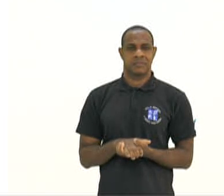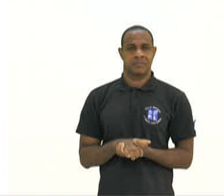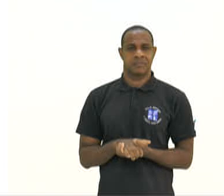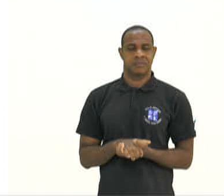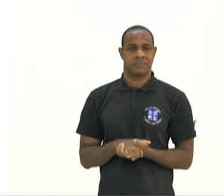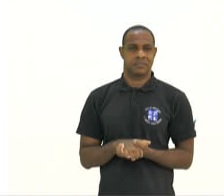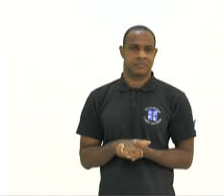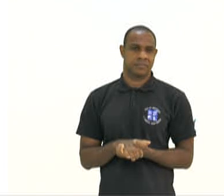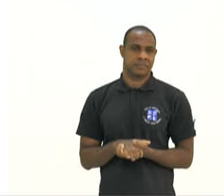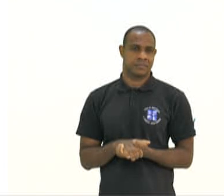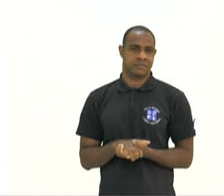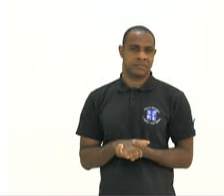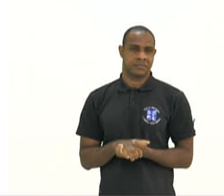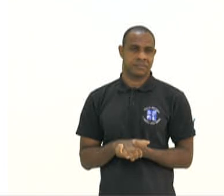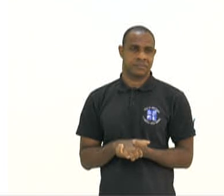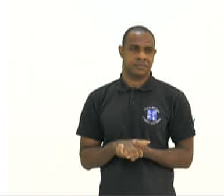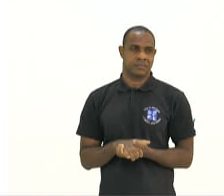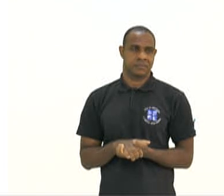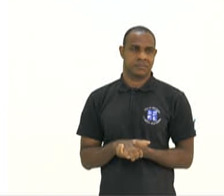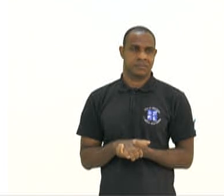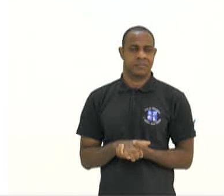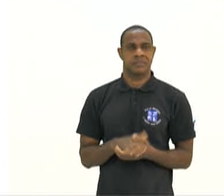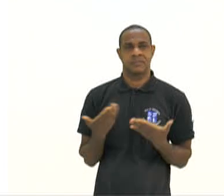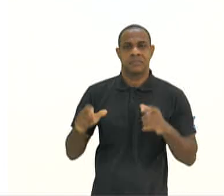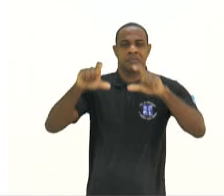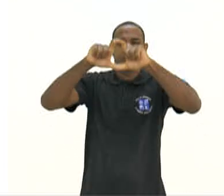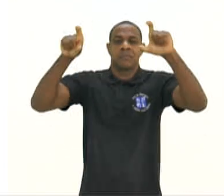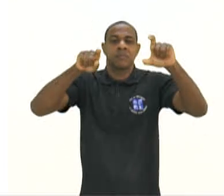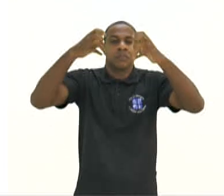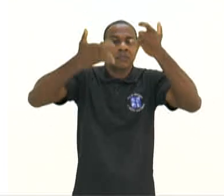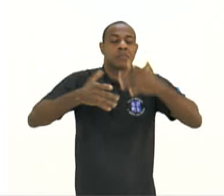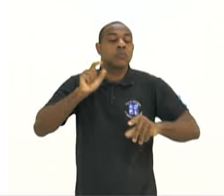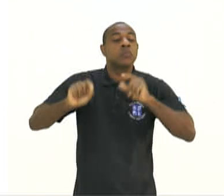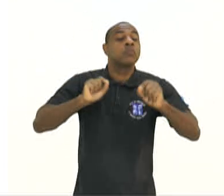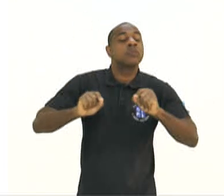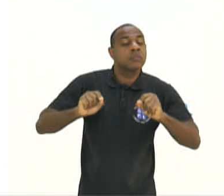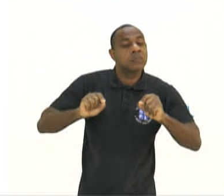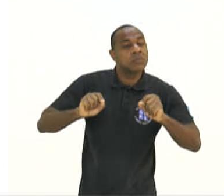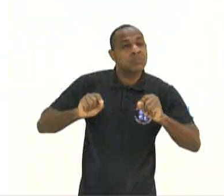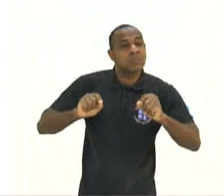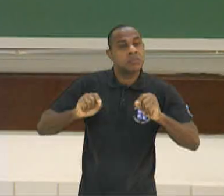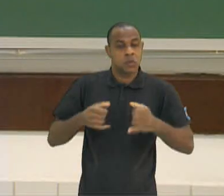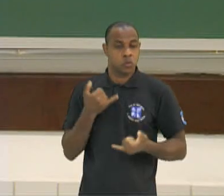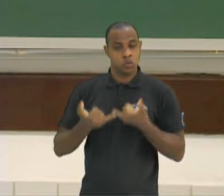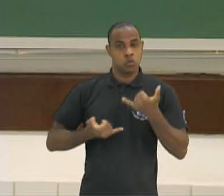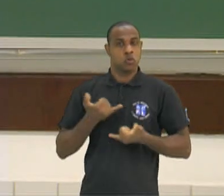content might have on the brain. O nosso fragmento, ele fala sobre